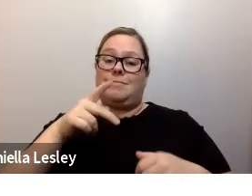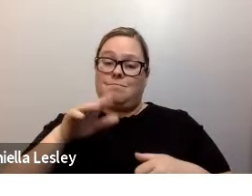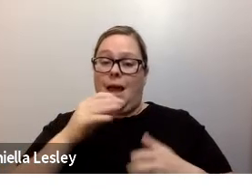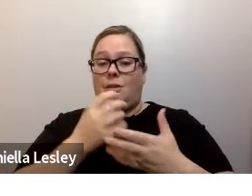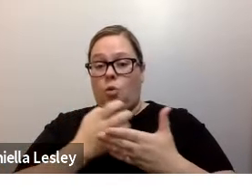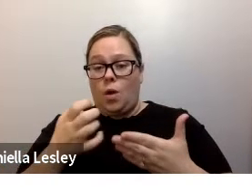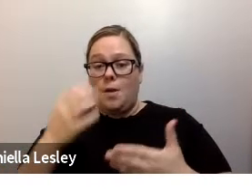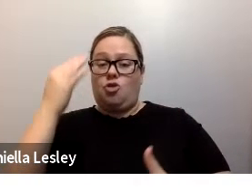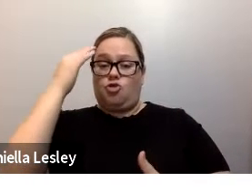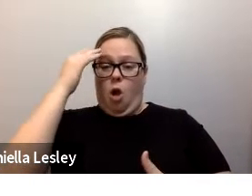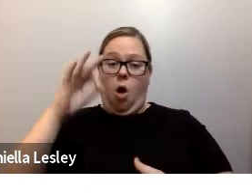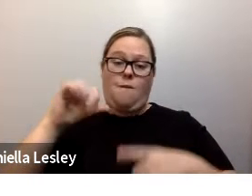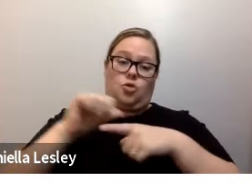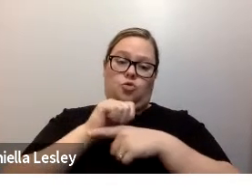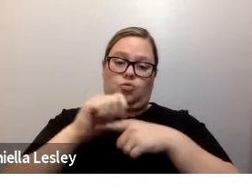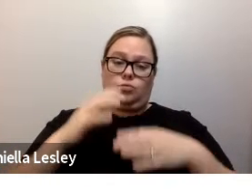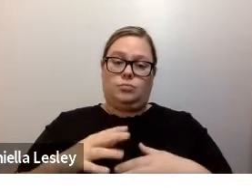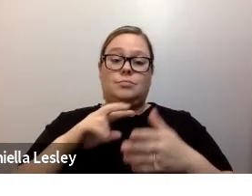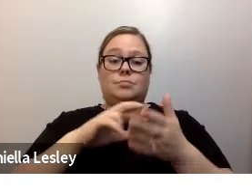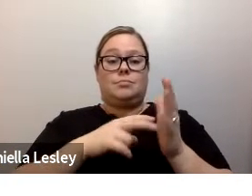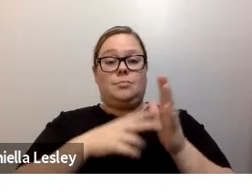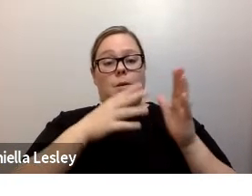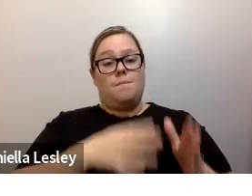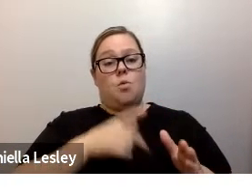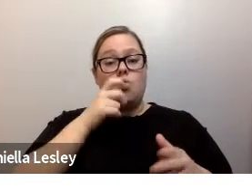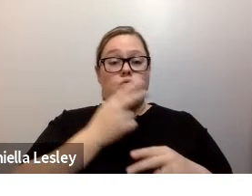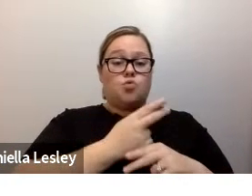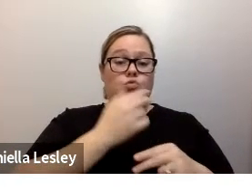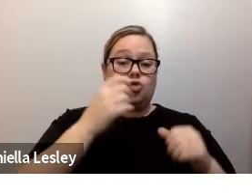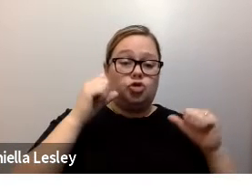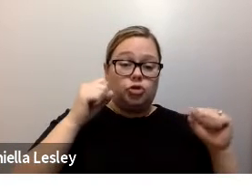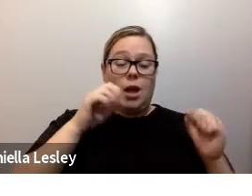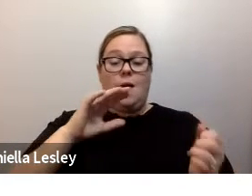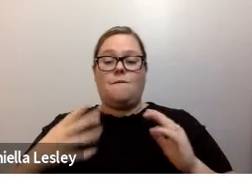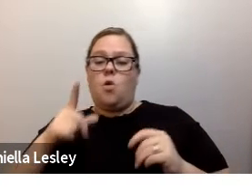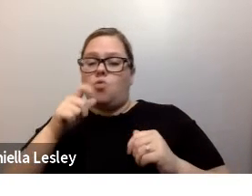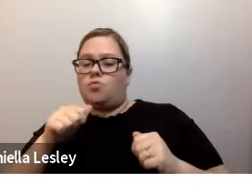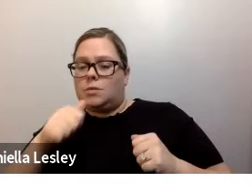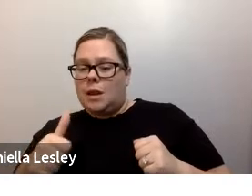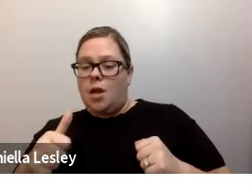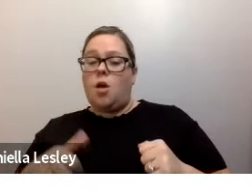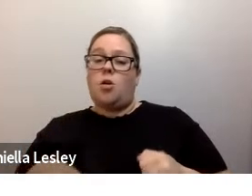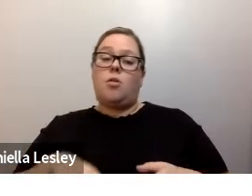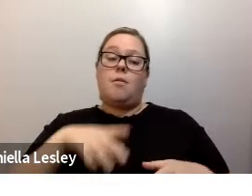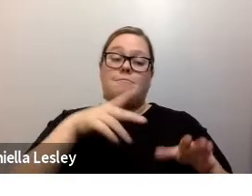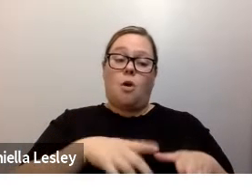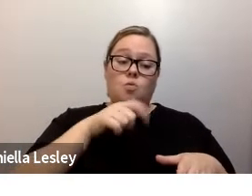that is individuals who use gyms versus don't, and those who have a disability versus those that don't. We asked